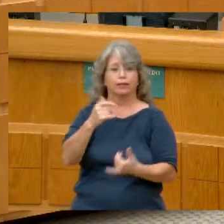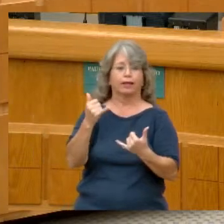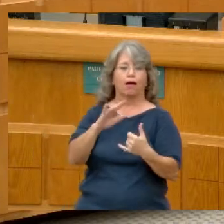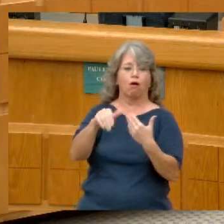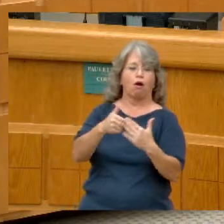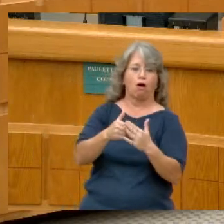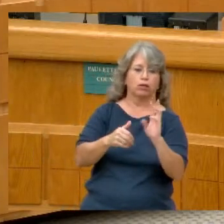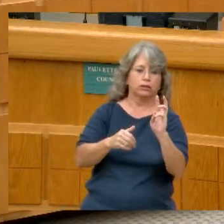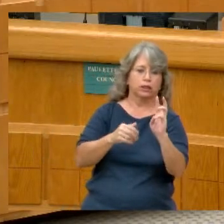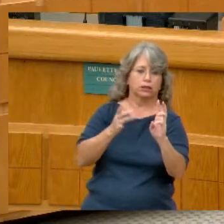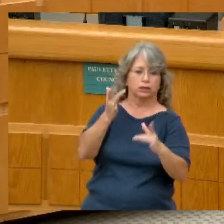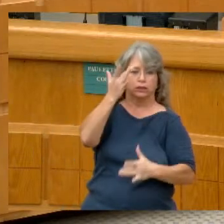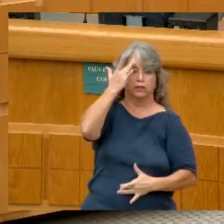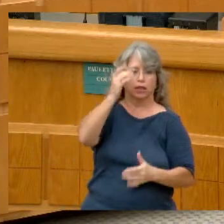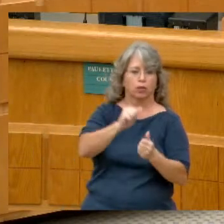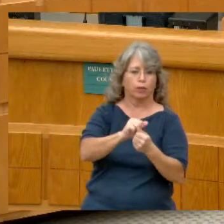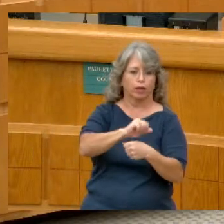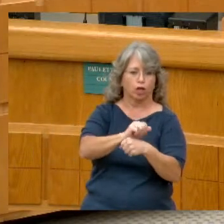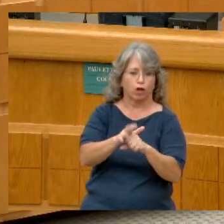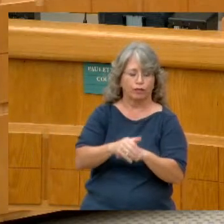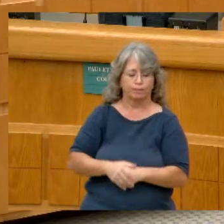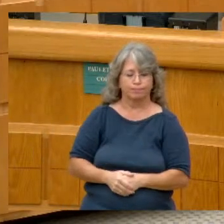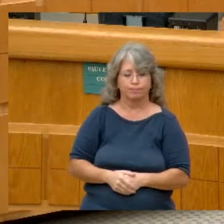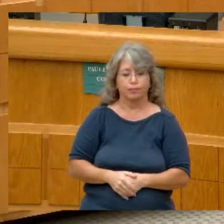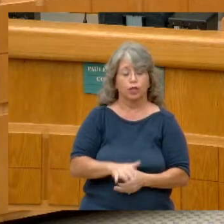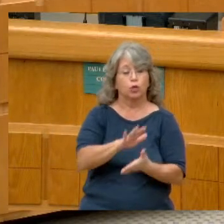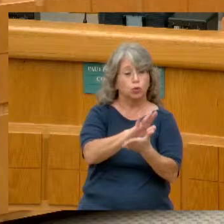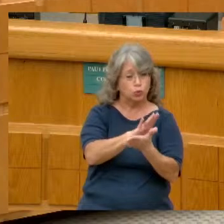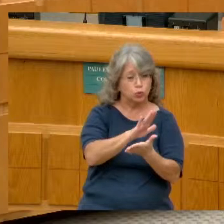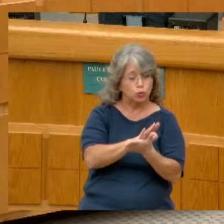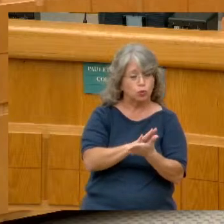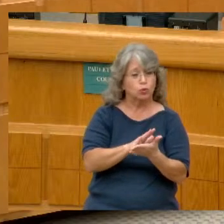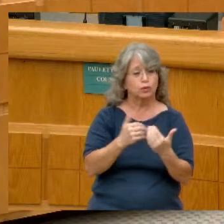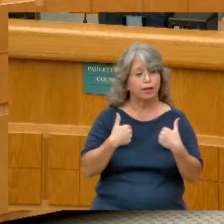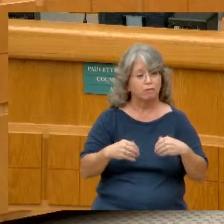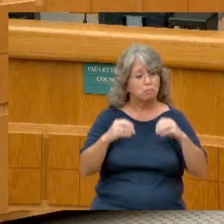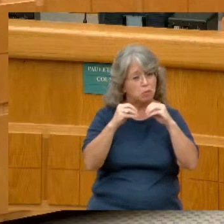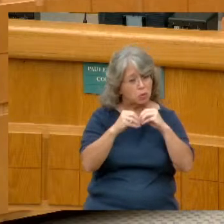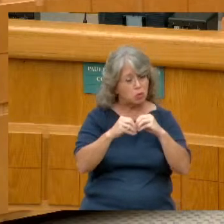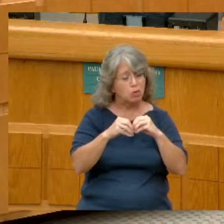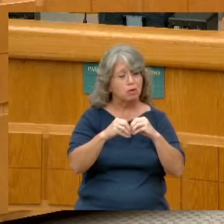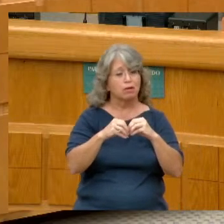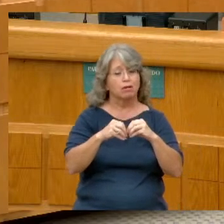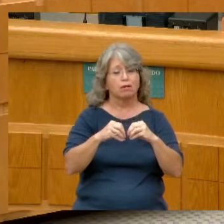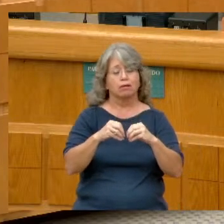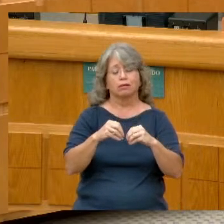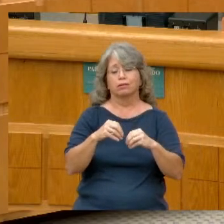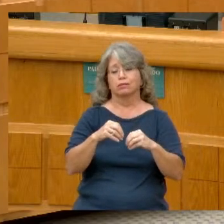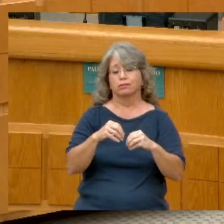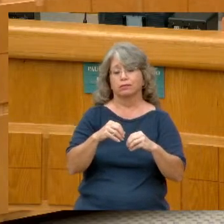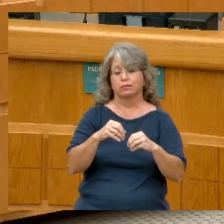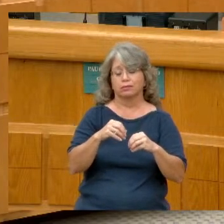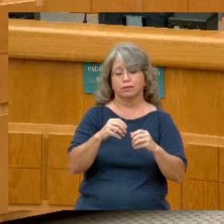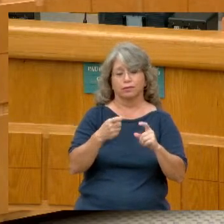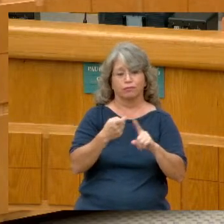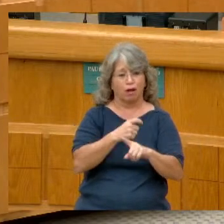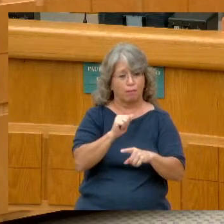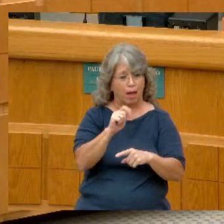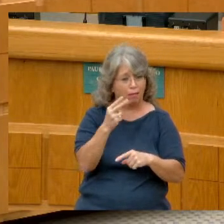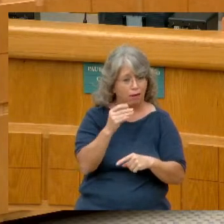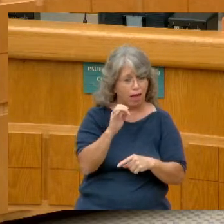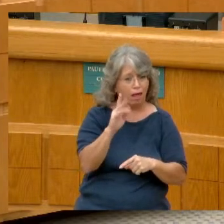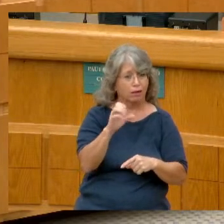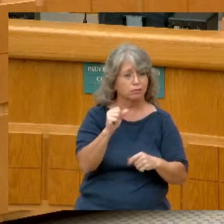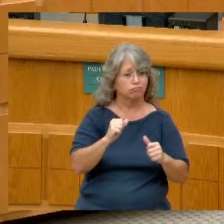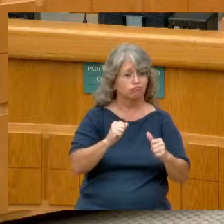face-to-face instruction as well as athletic events. Students at the university levels are coming back to Nueces County